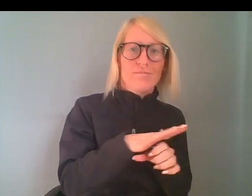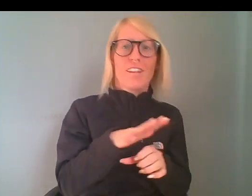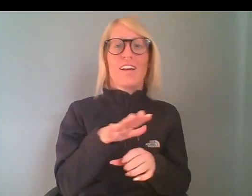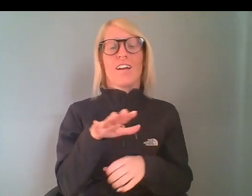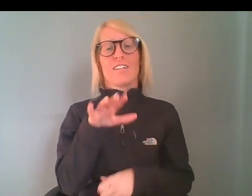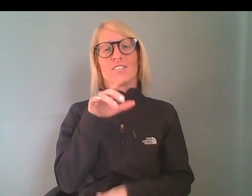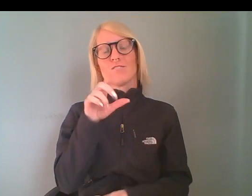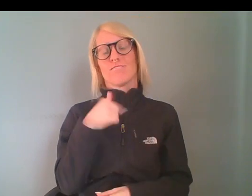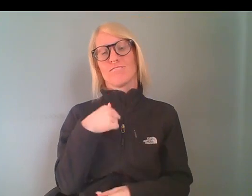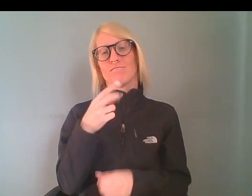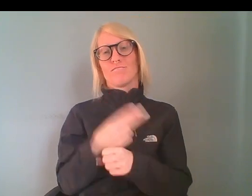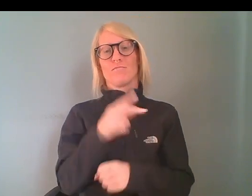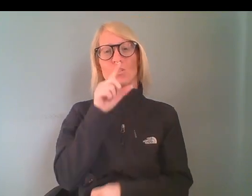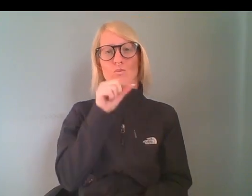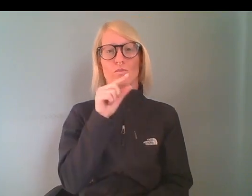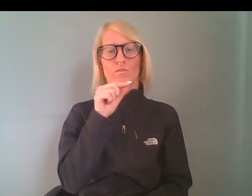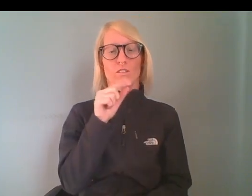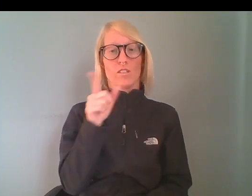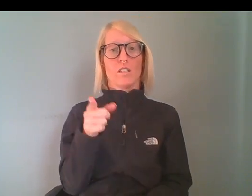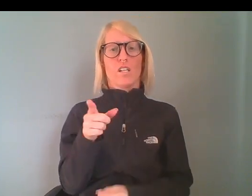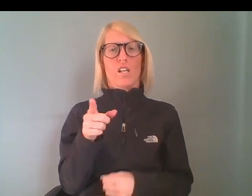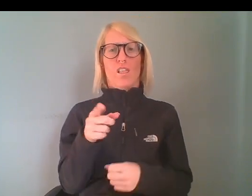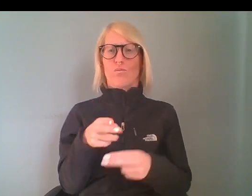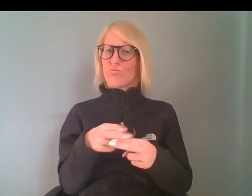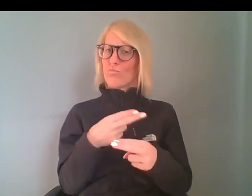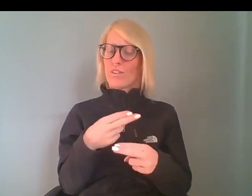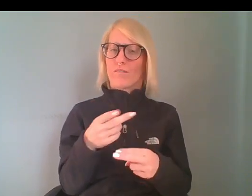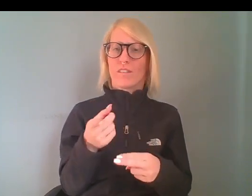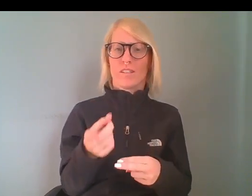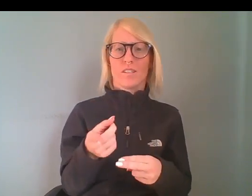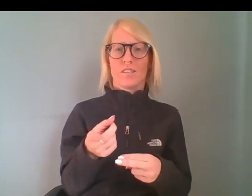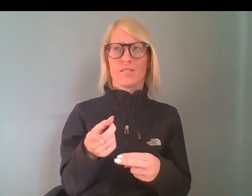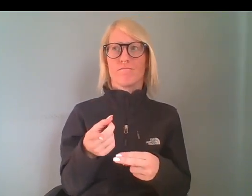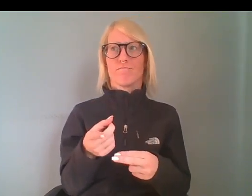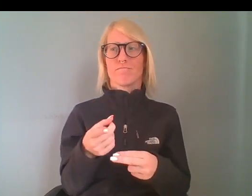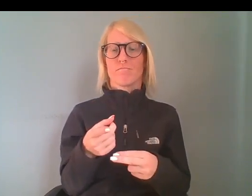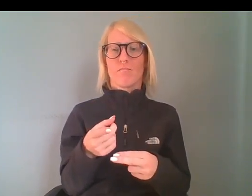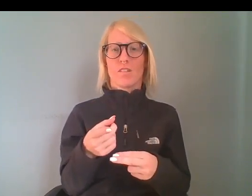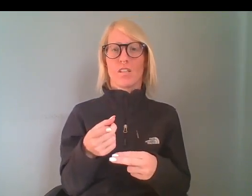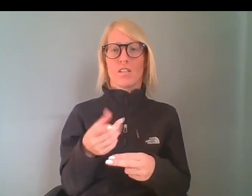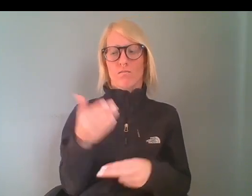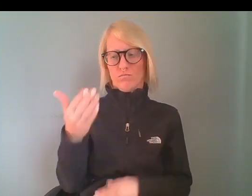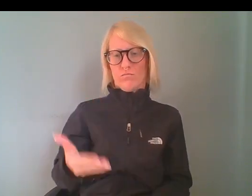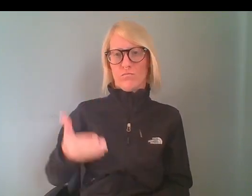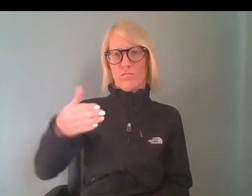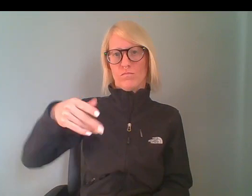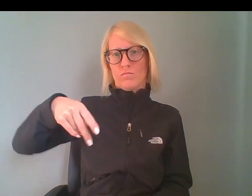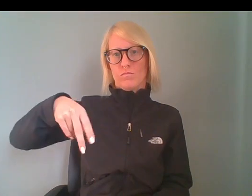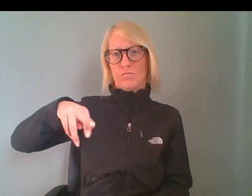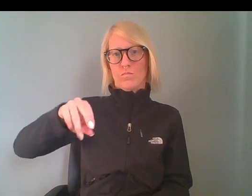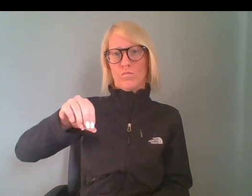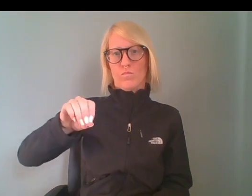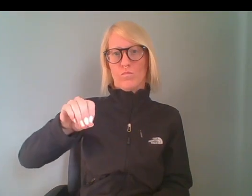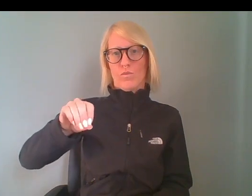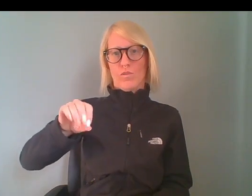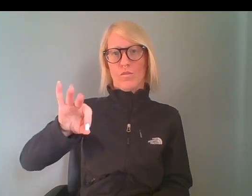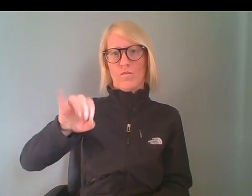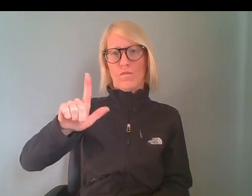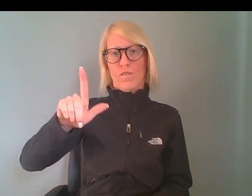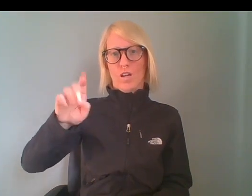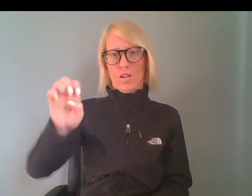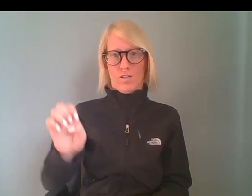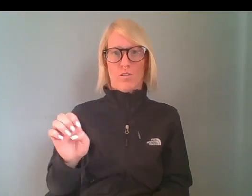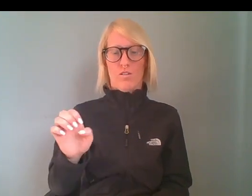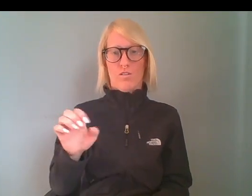what a profile looks like. I won't go in detail. I'll give you a couple pointers about setting up a profile. But I've chosen to use my